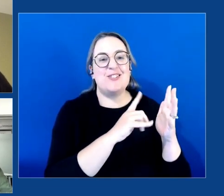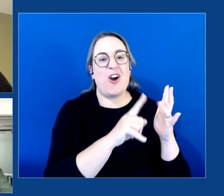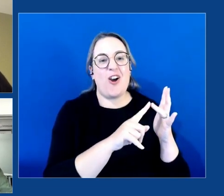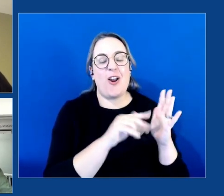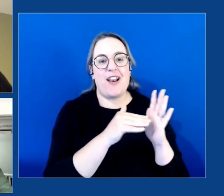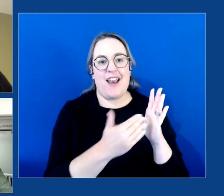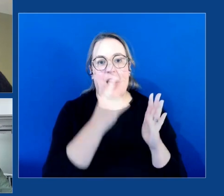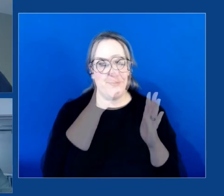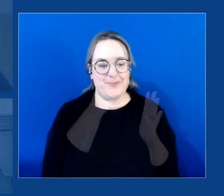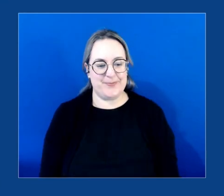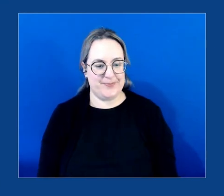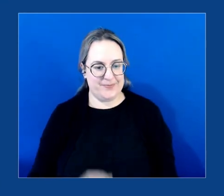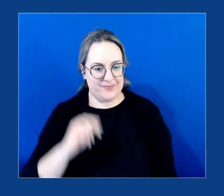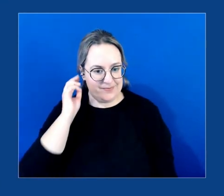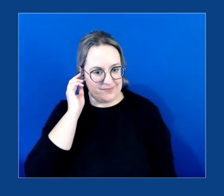Wanta video.